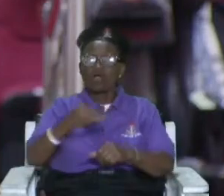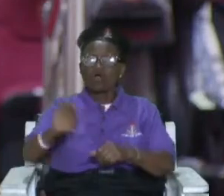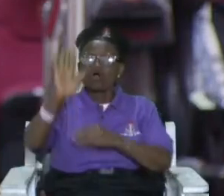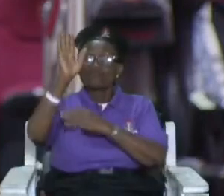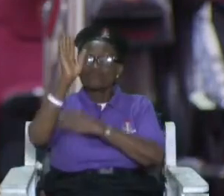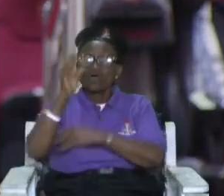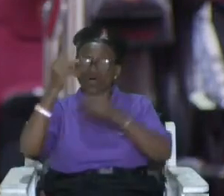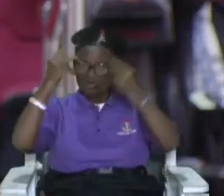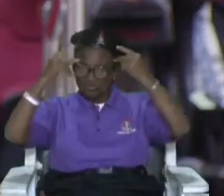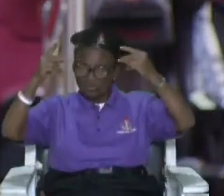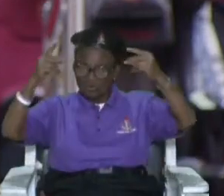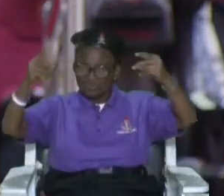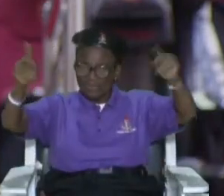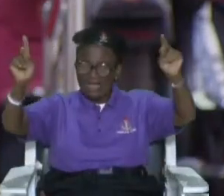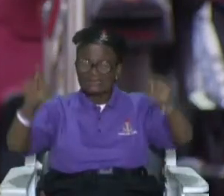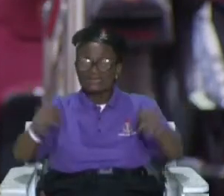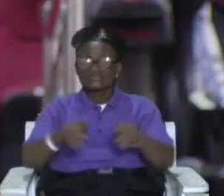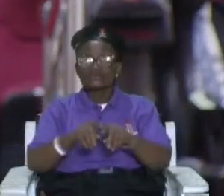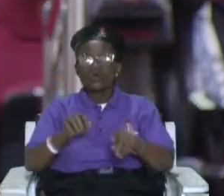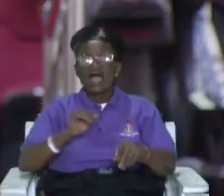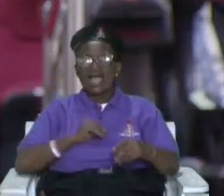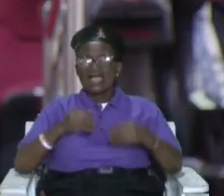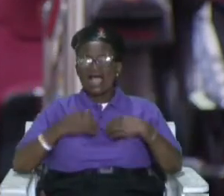So I have good news for you.